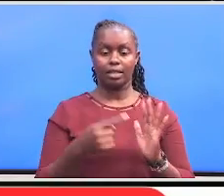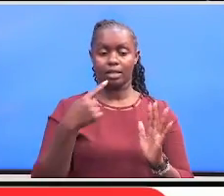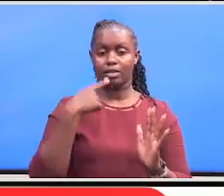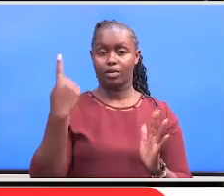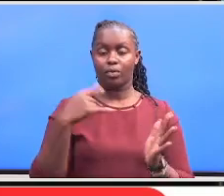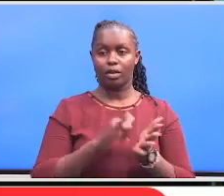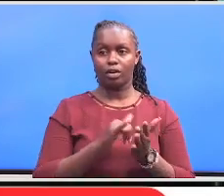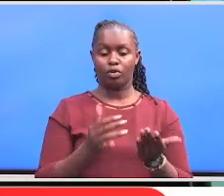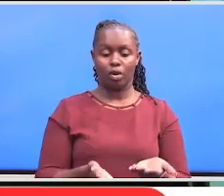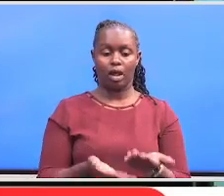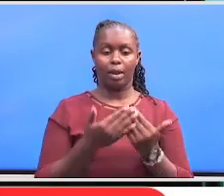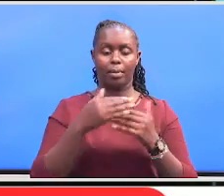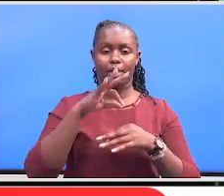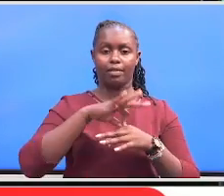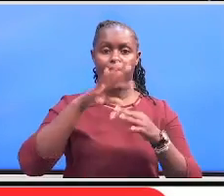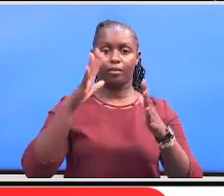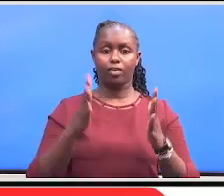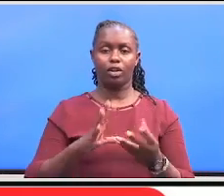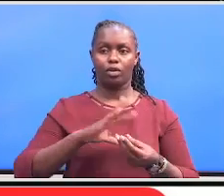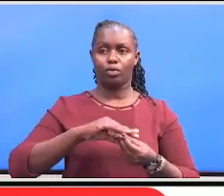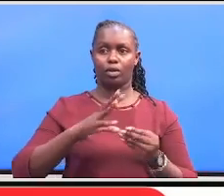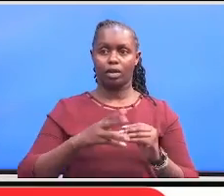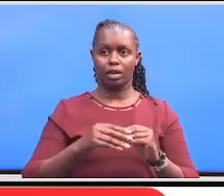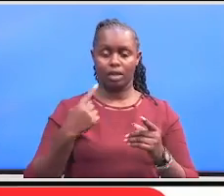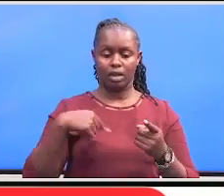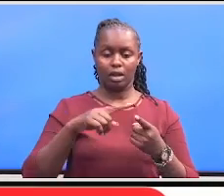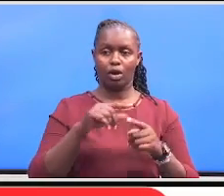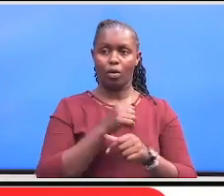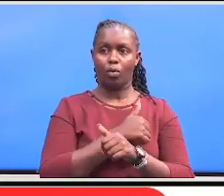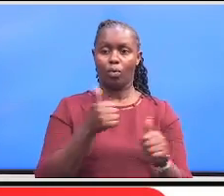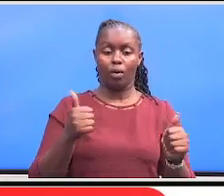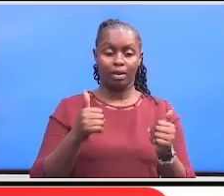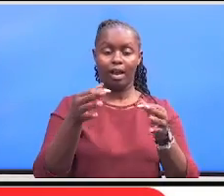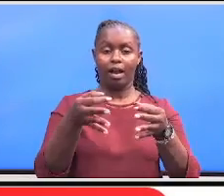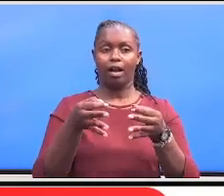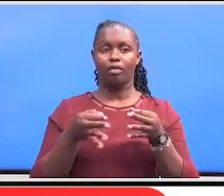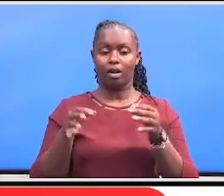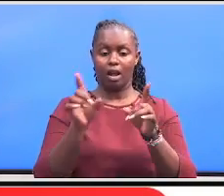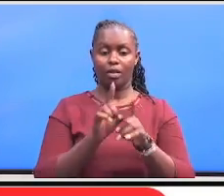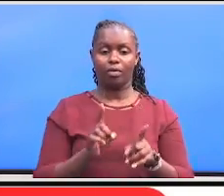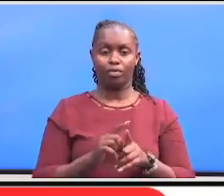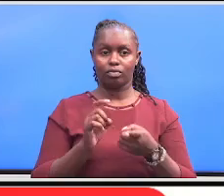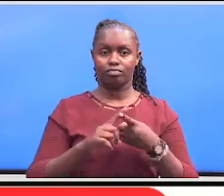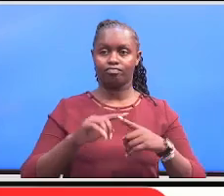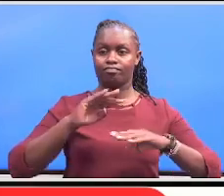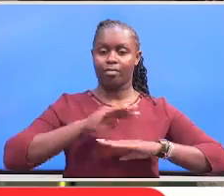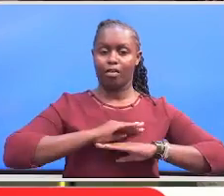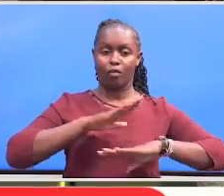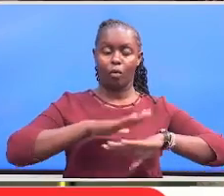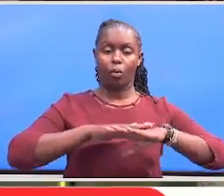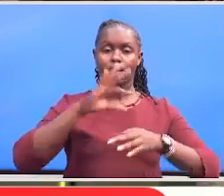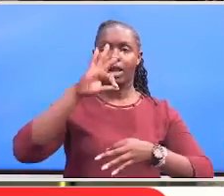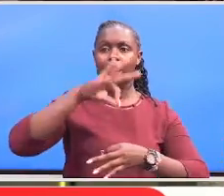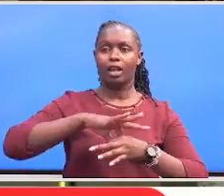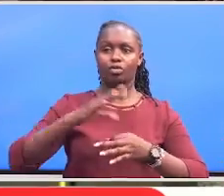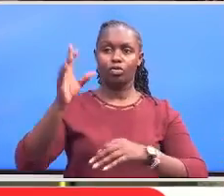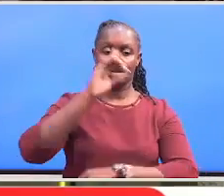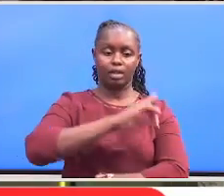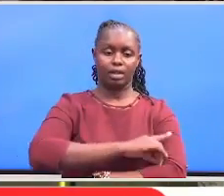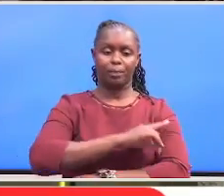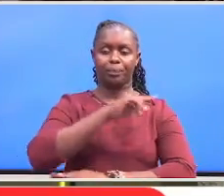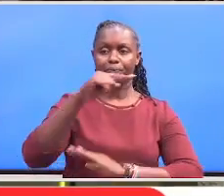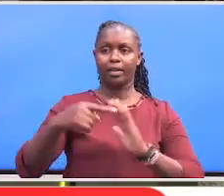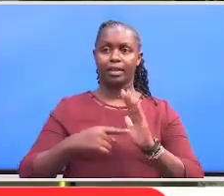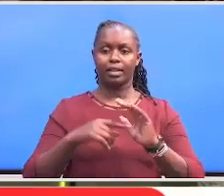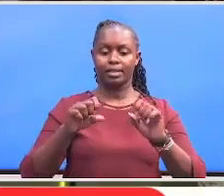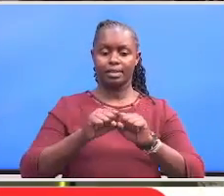to allow a voter to create a foolproof account and vote at a place of convenience on the elections day. In this system, we don't need